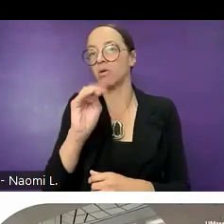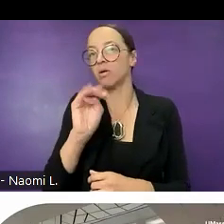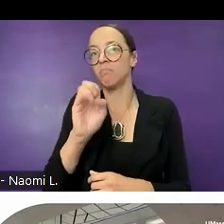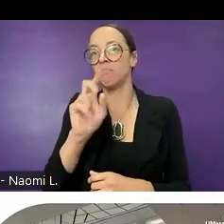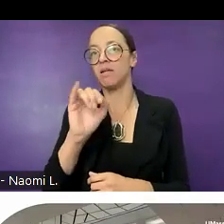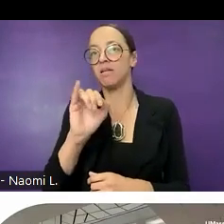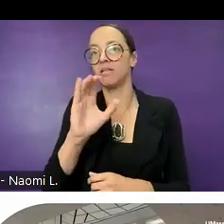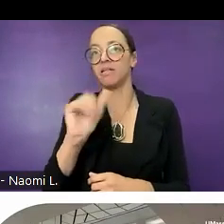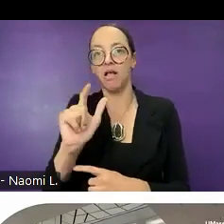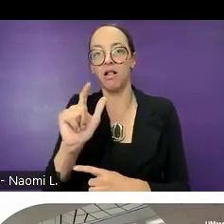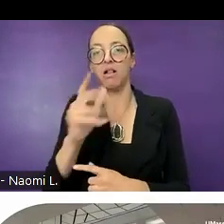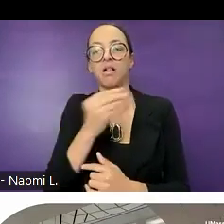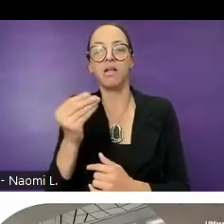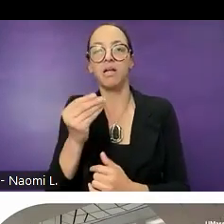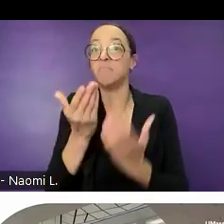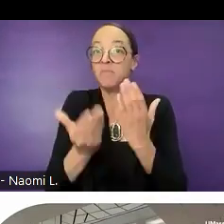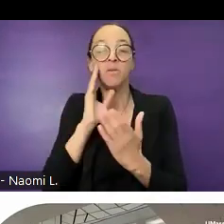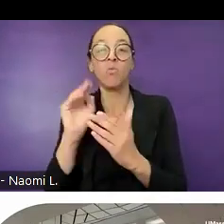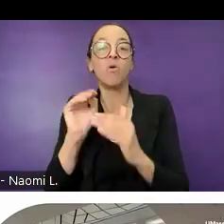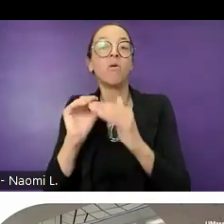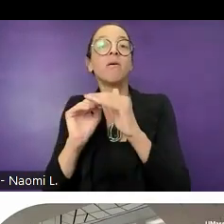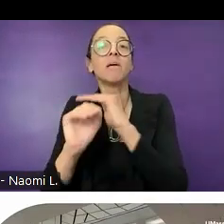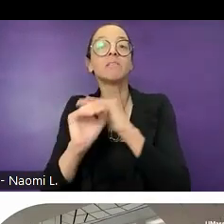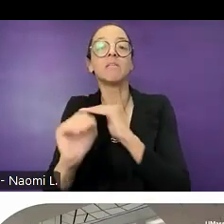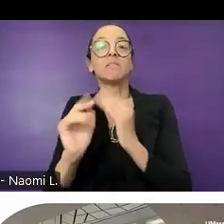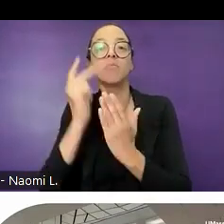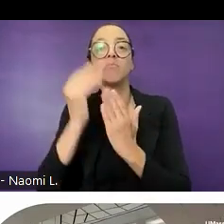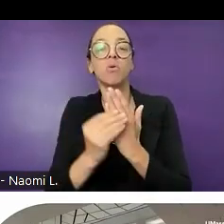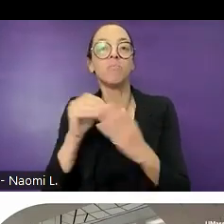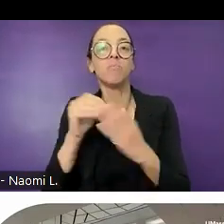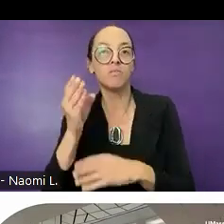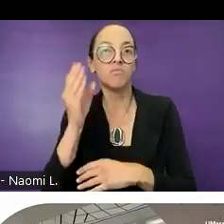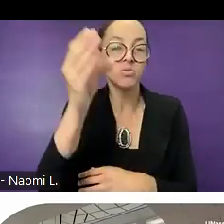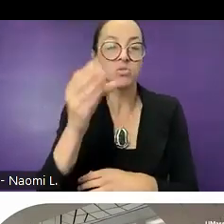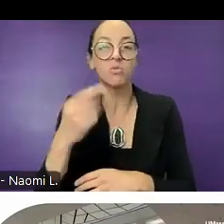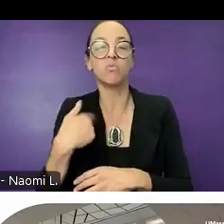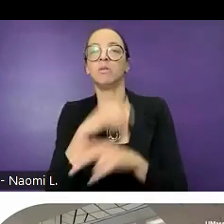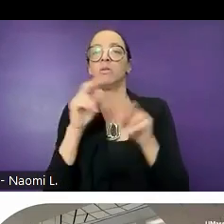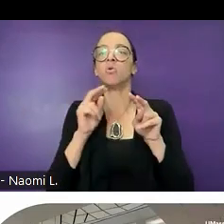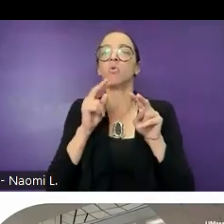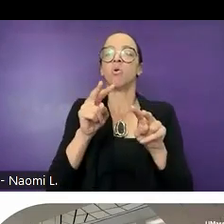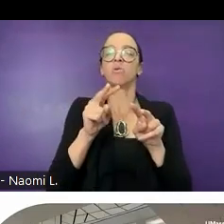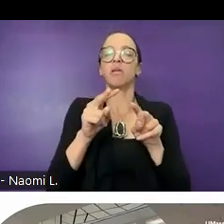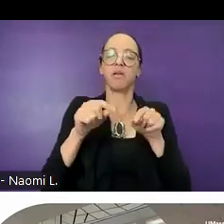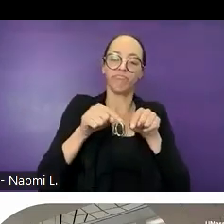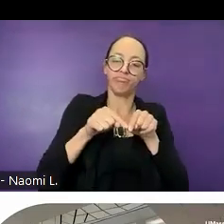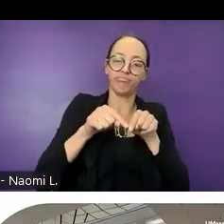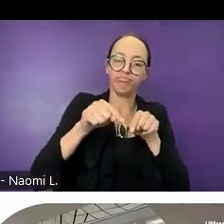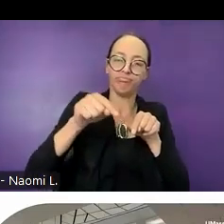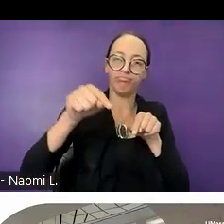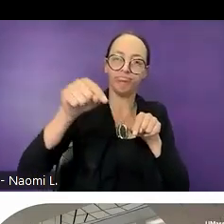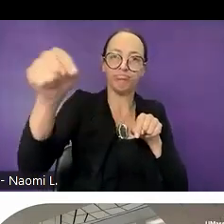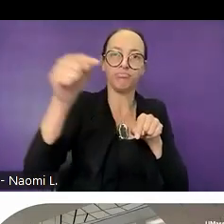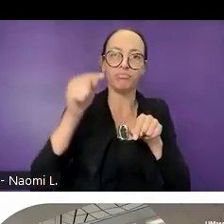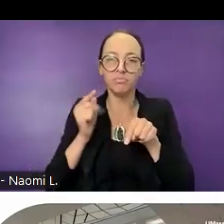future. So we're taking a longitudinal projection-based view on this. Second of all, and when we do that,